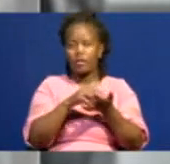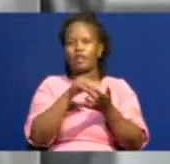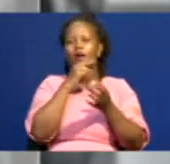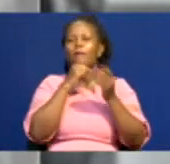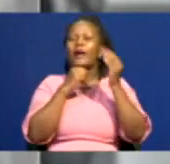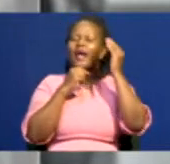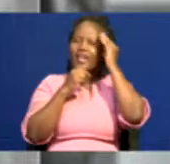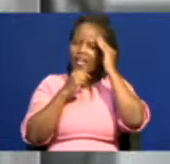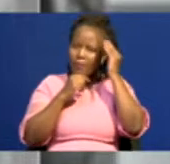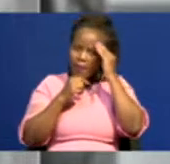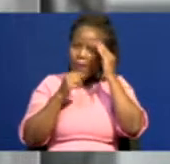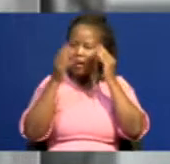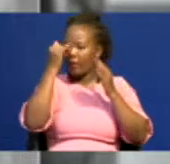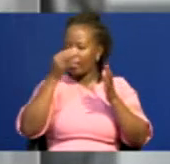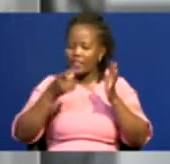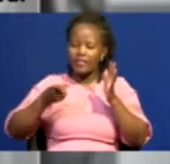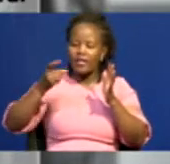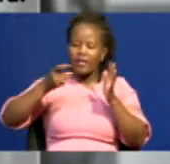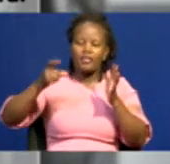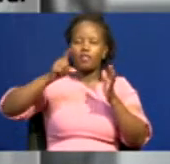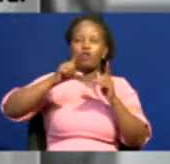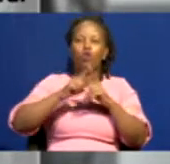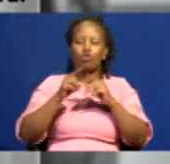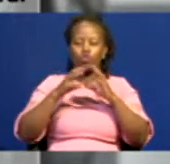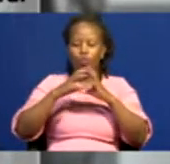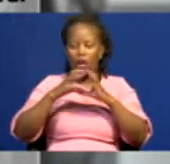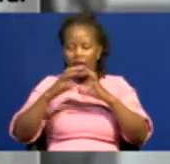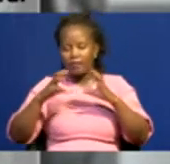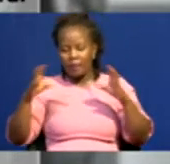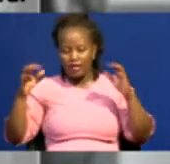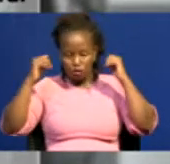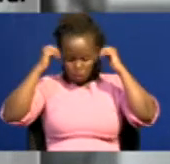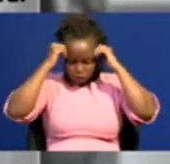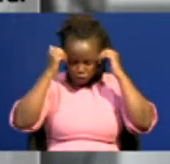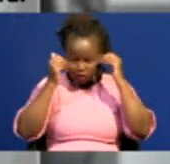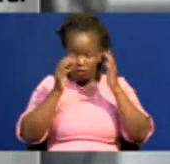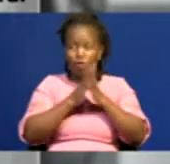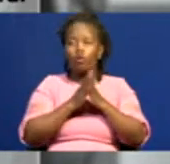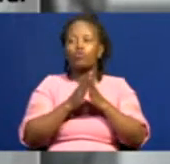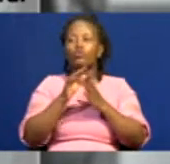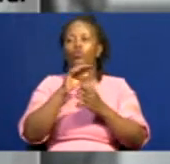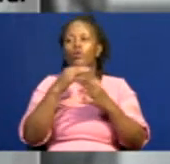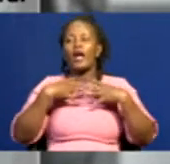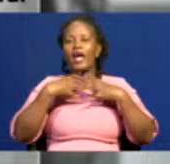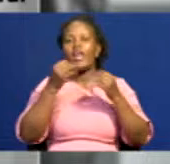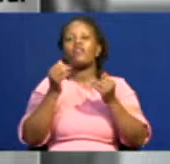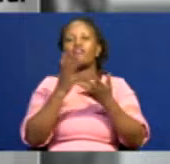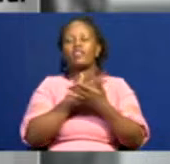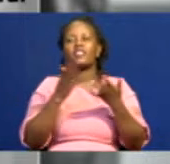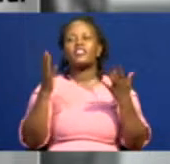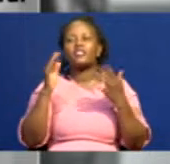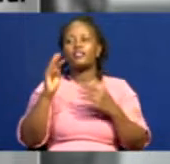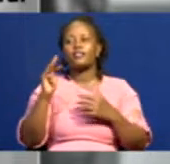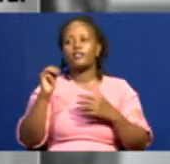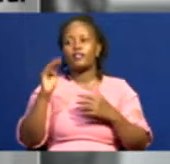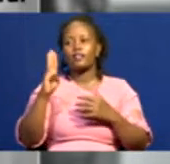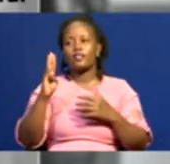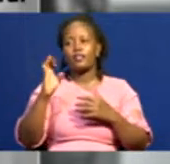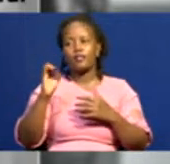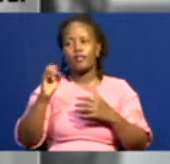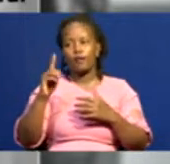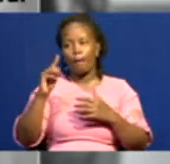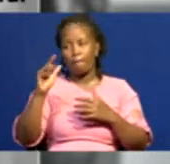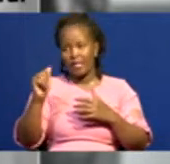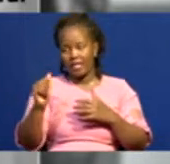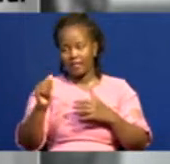increasing and expanding educational and health facilities in Mbita constituency. Moisindo Girls Secondary School was the first